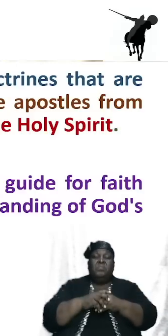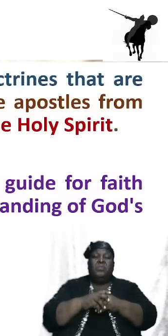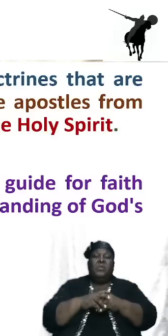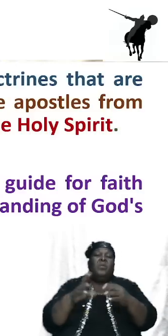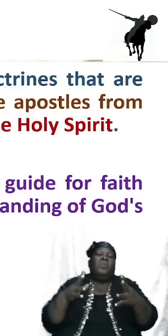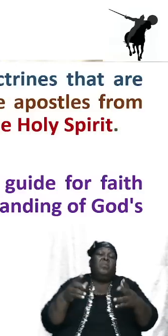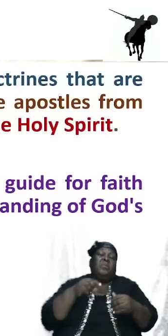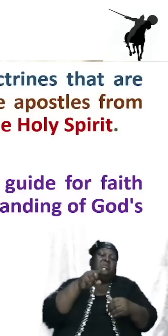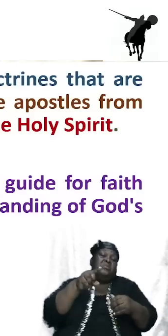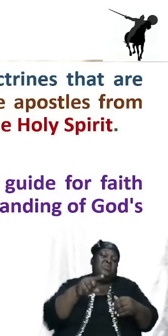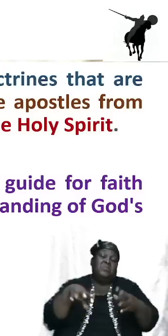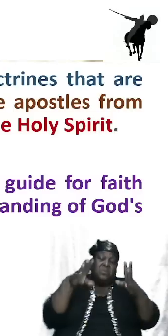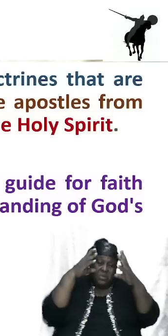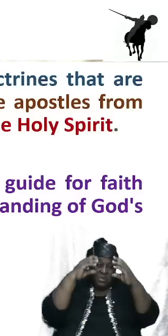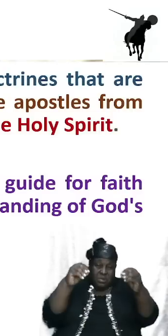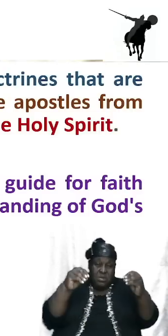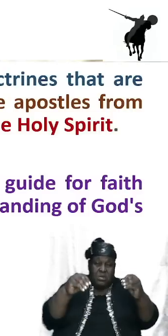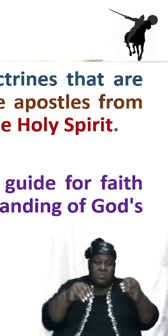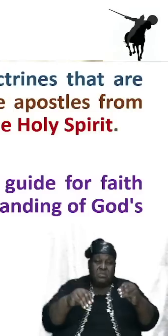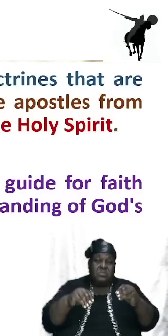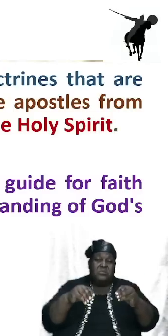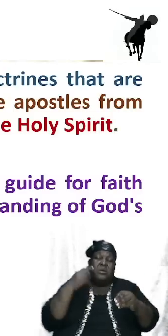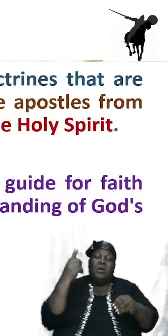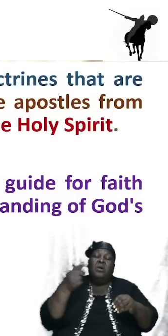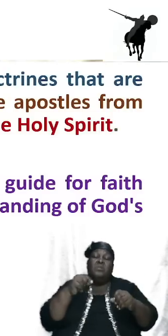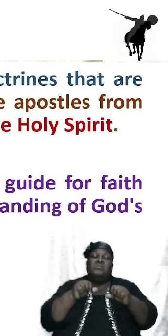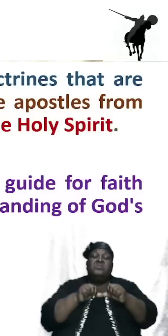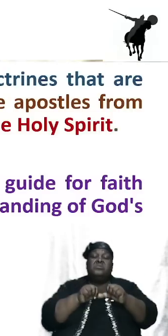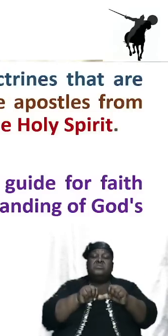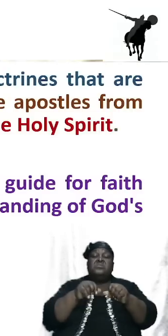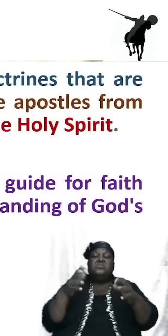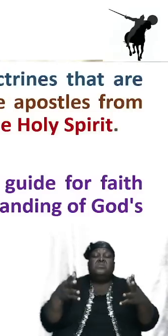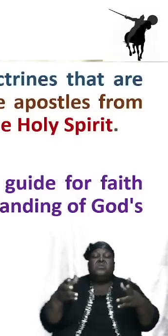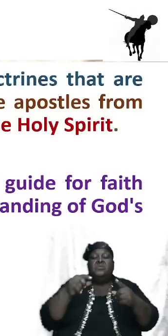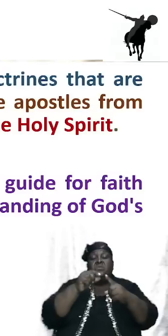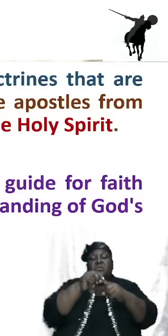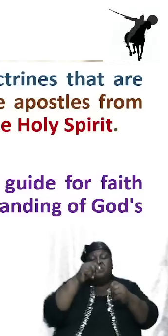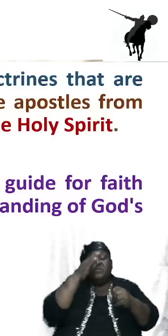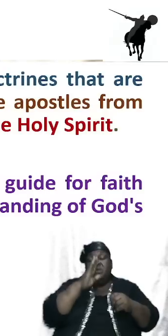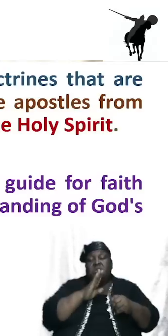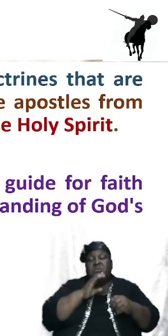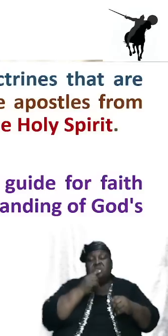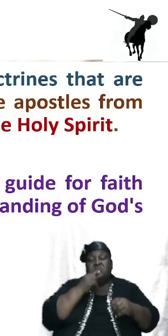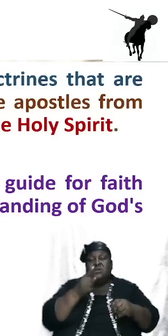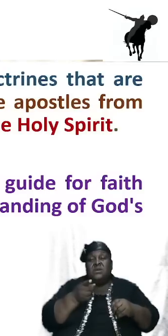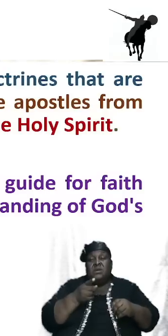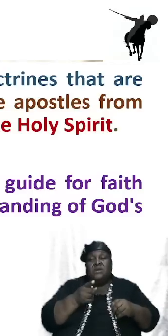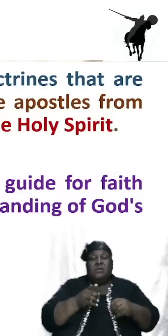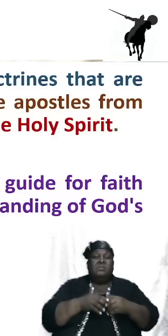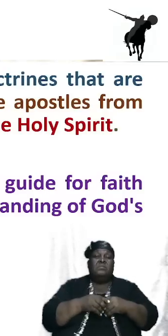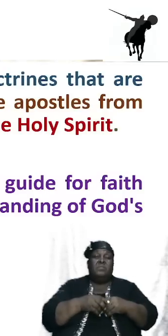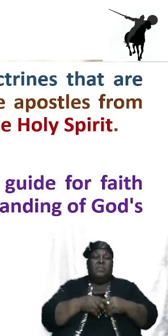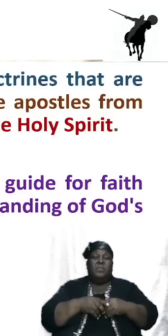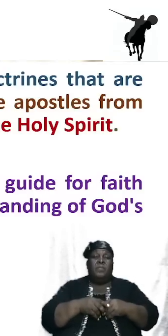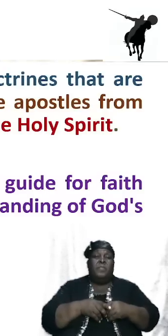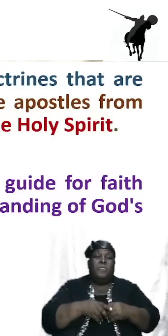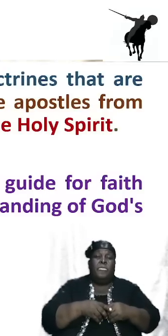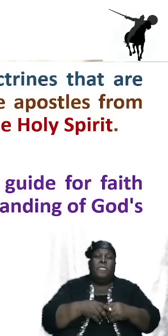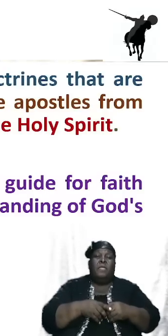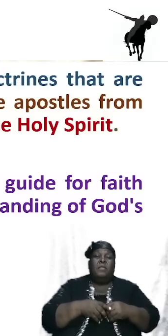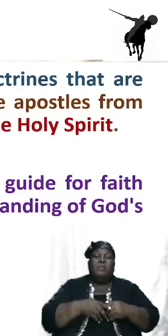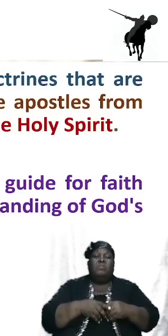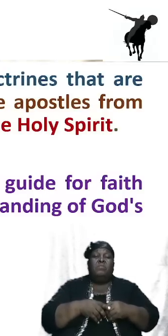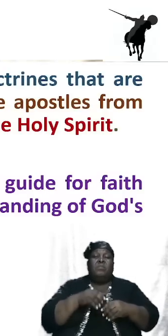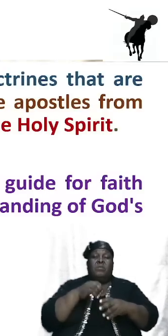you're teaching has to be consistent with what the Word of God says. Secondly, and when we talk about the Word of God, I'm talking about the Word of God